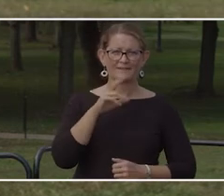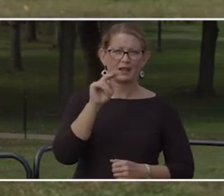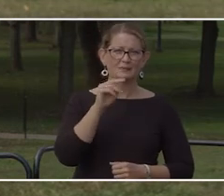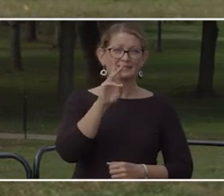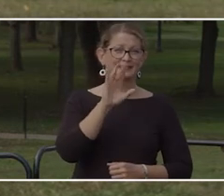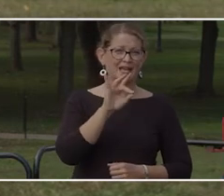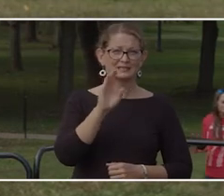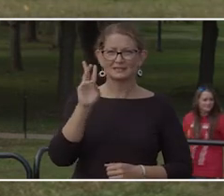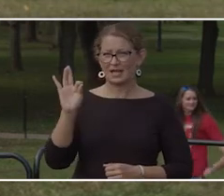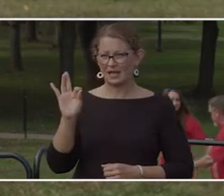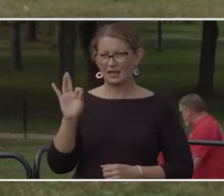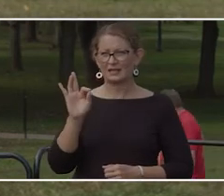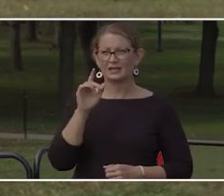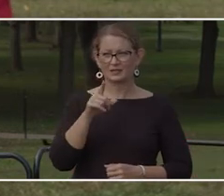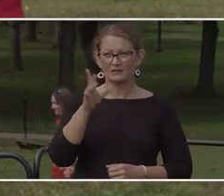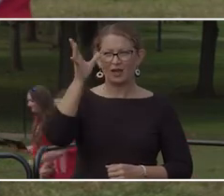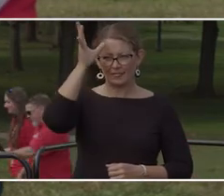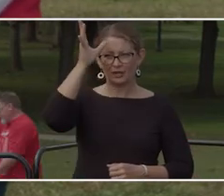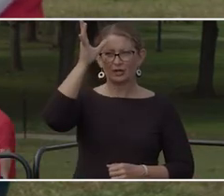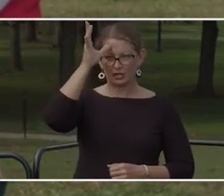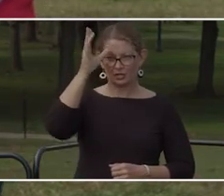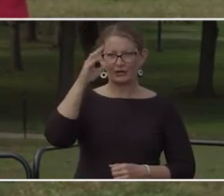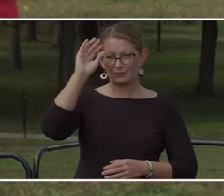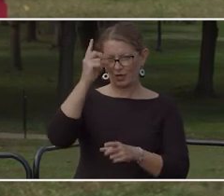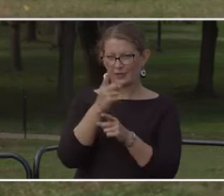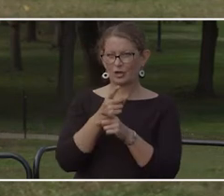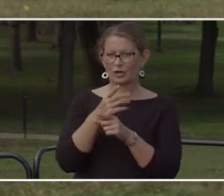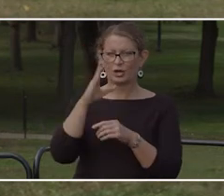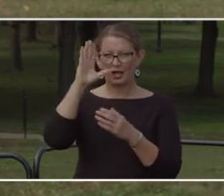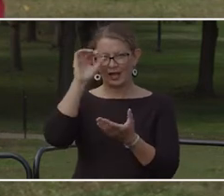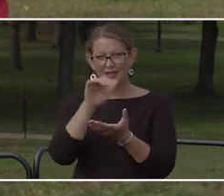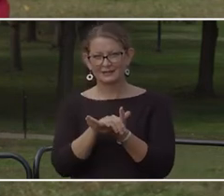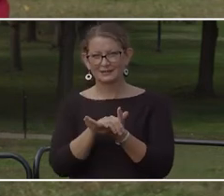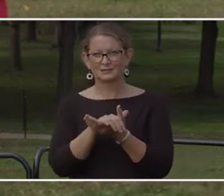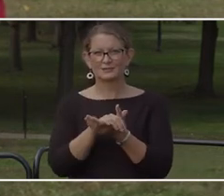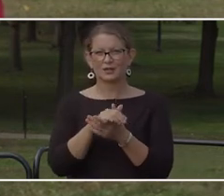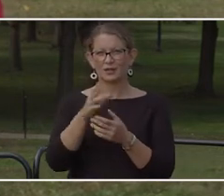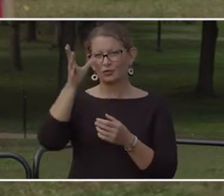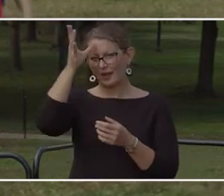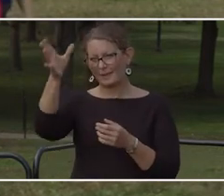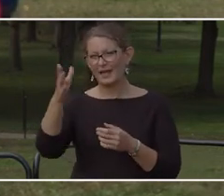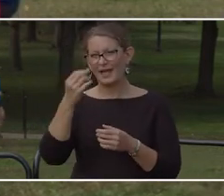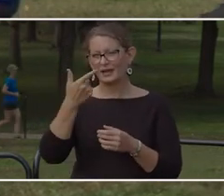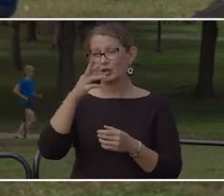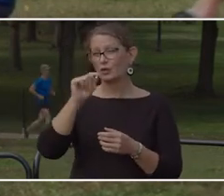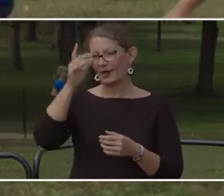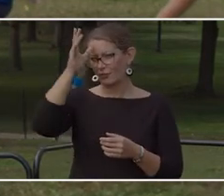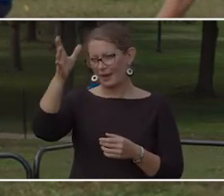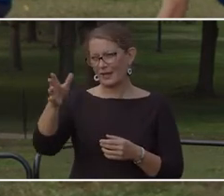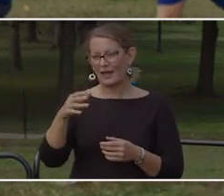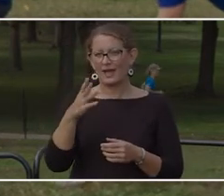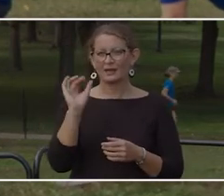and 69. He was a father, a brother, a husband, a grandpa, and a great-grandpa. And